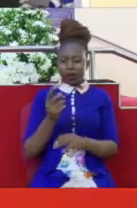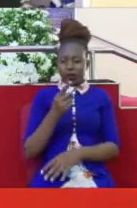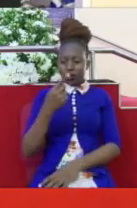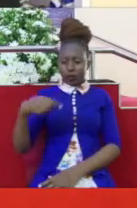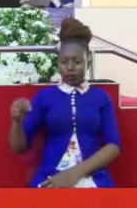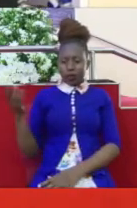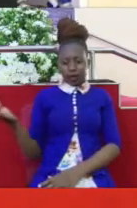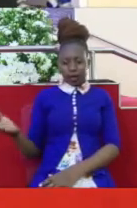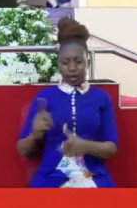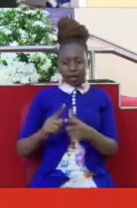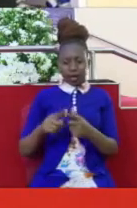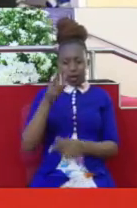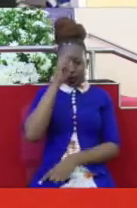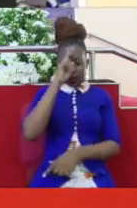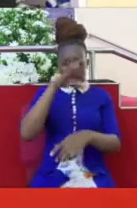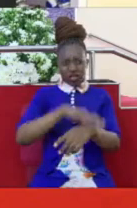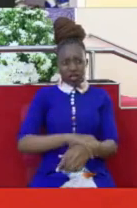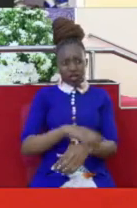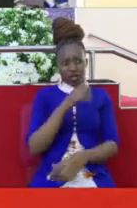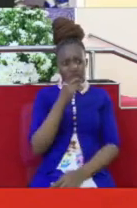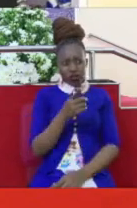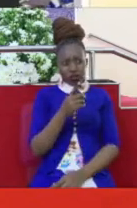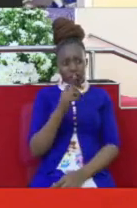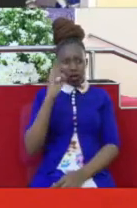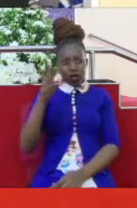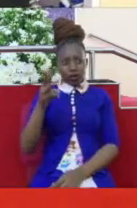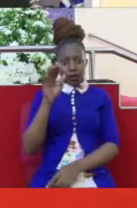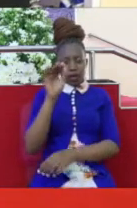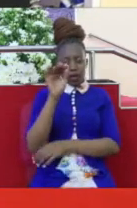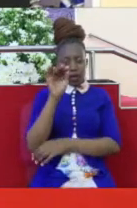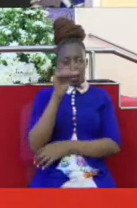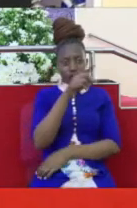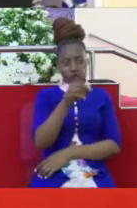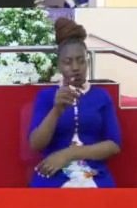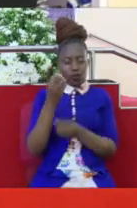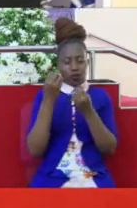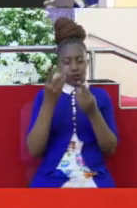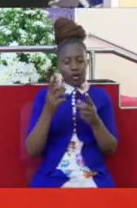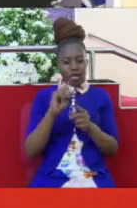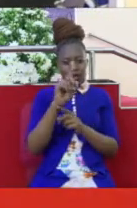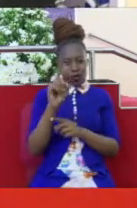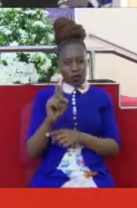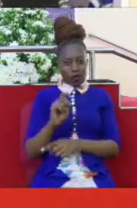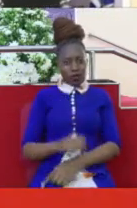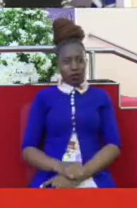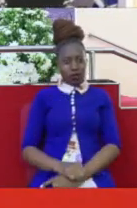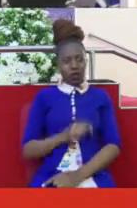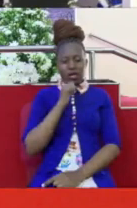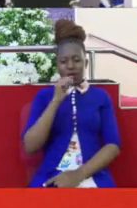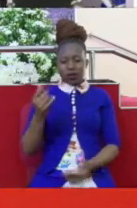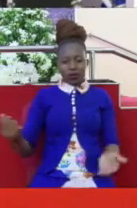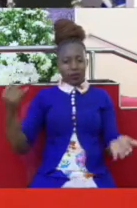askari wakupate, they're going to want to ask you a bunch of questions. Watakuuliza maswali mengi sana. So you don't want to get involved. So